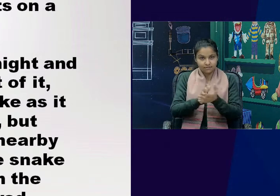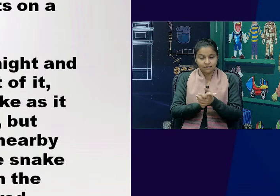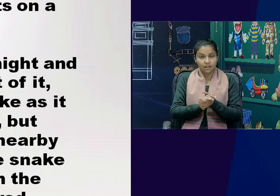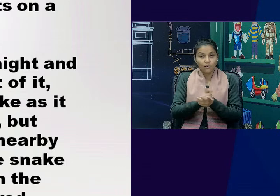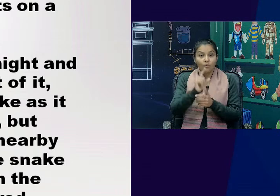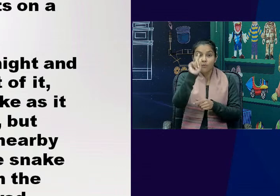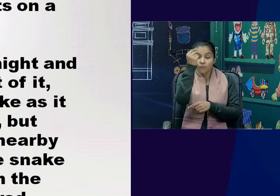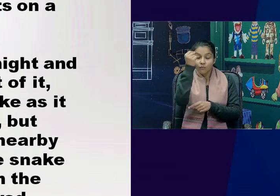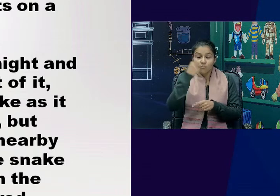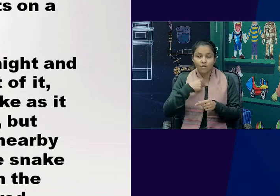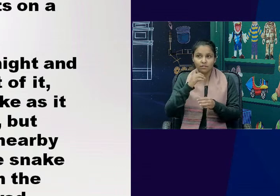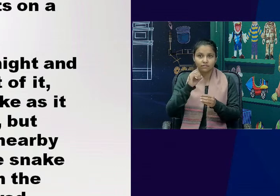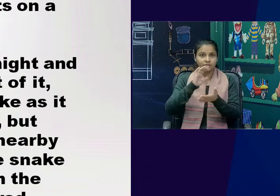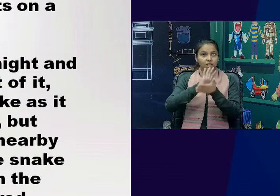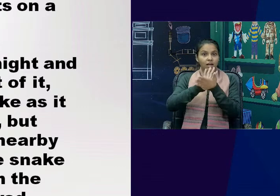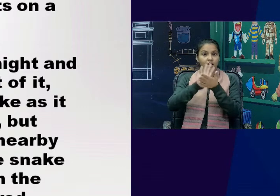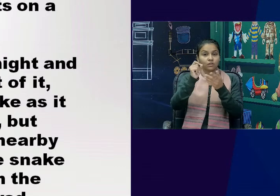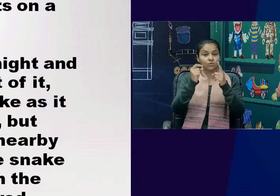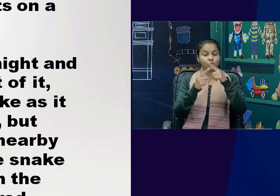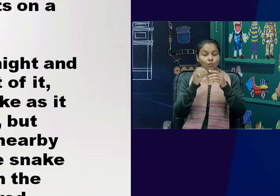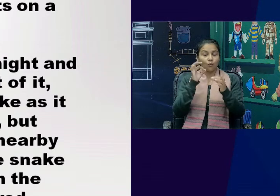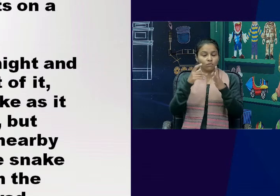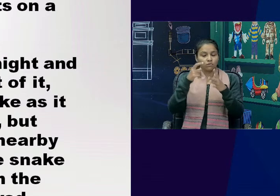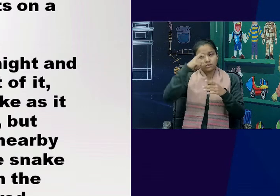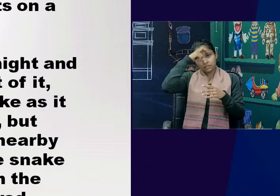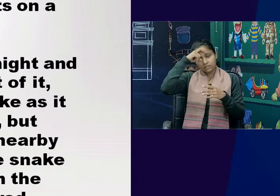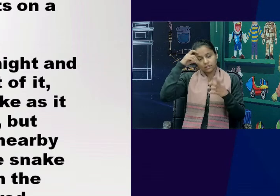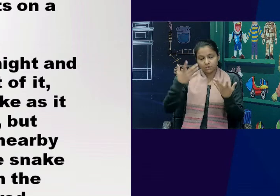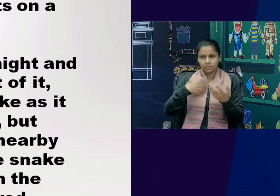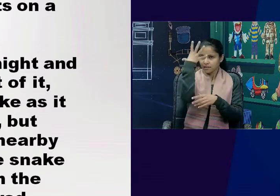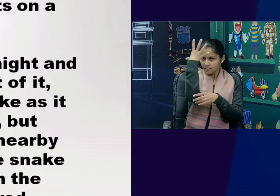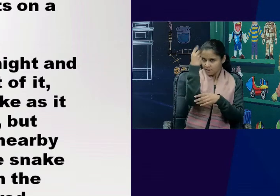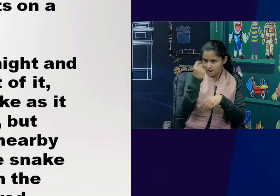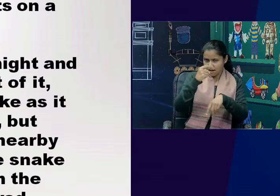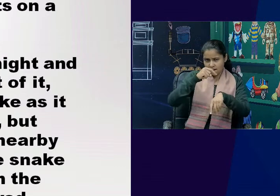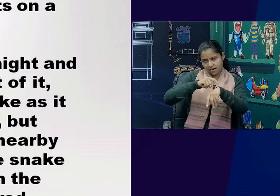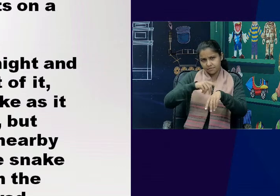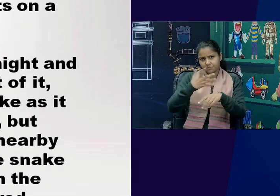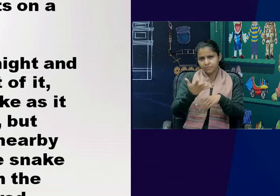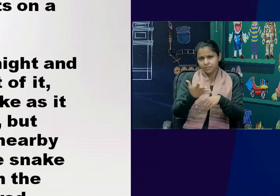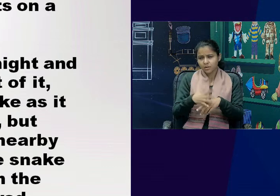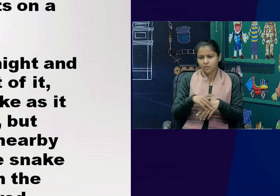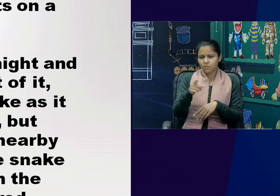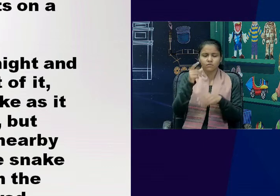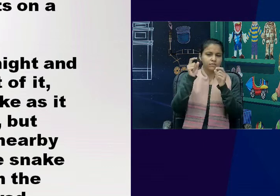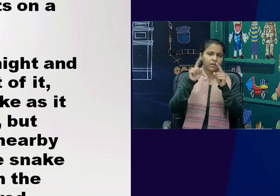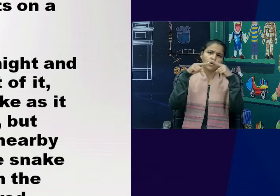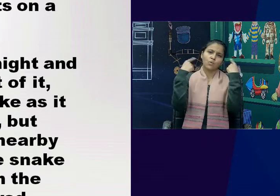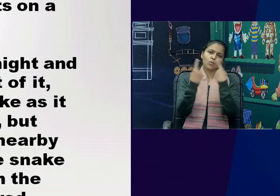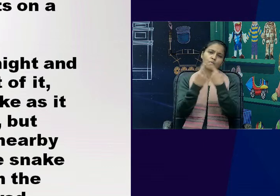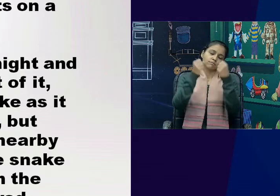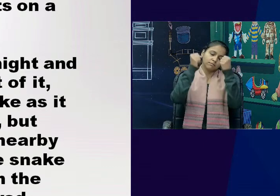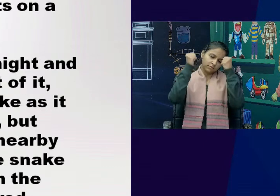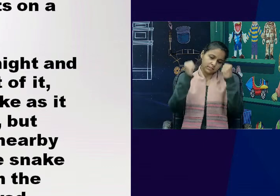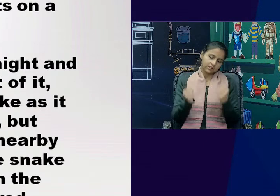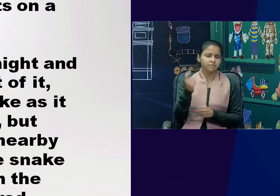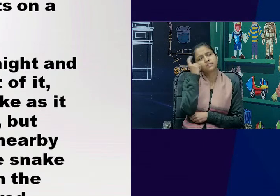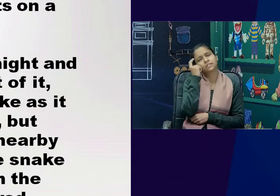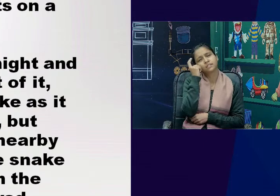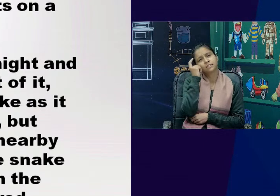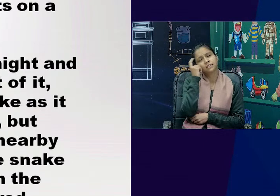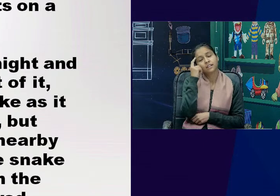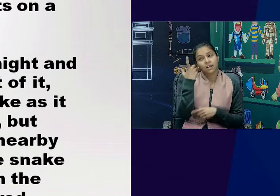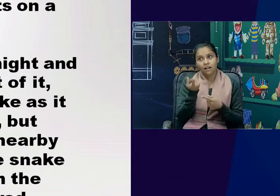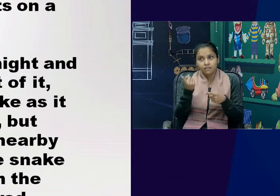one hot summer, he was it was night time, and he was sitting in his room, he was thinking about something, and